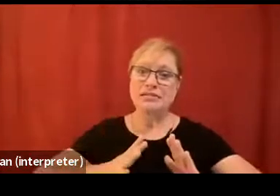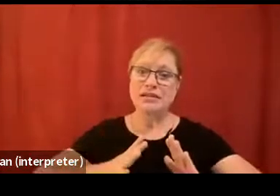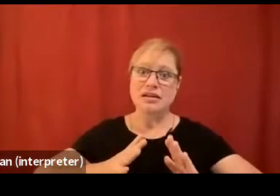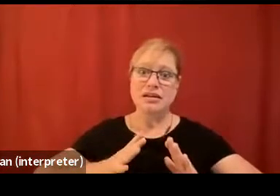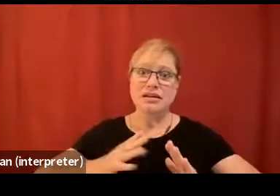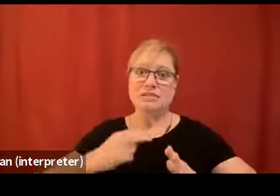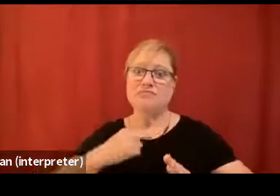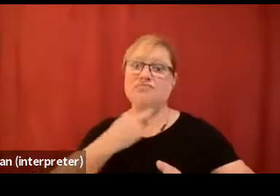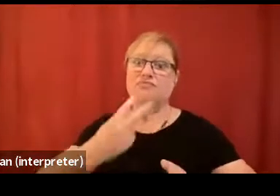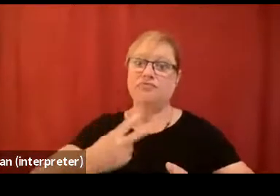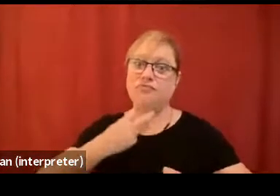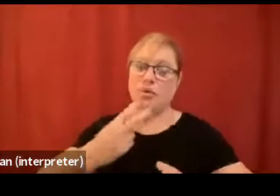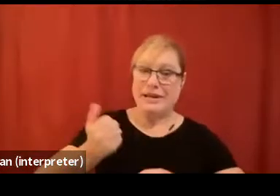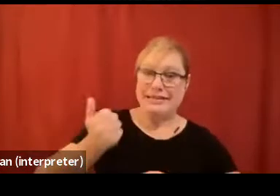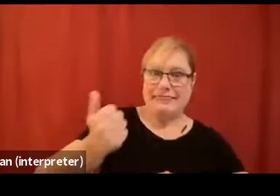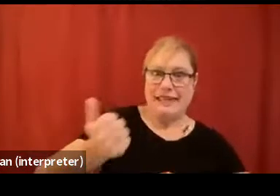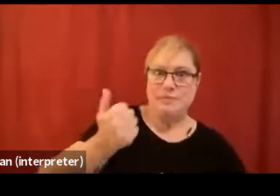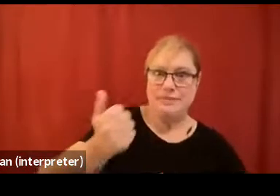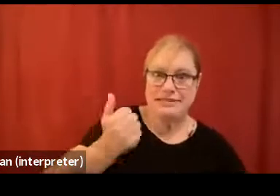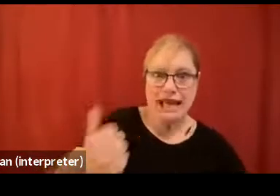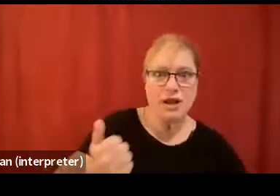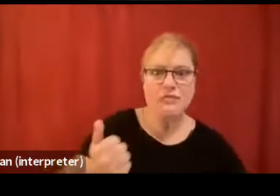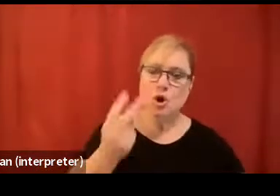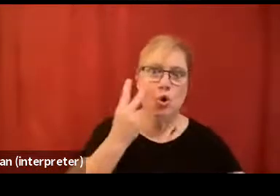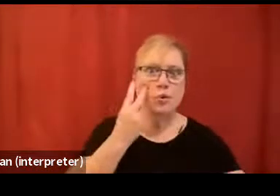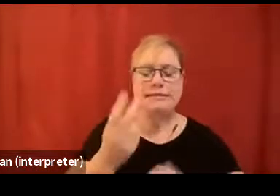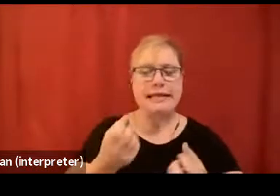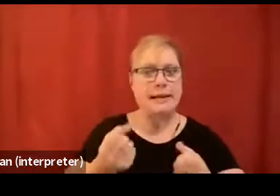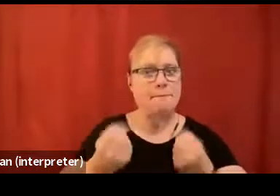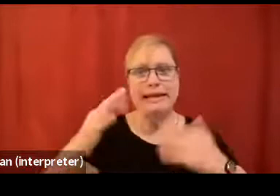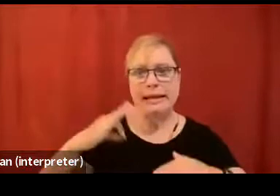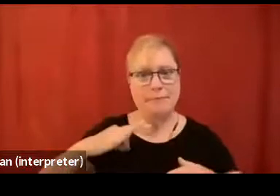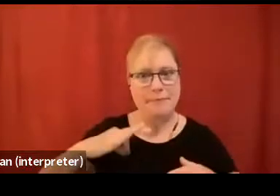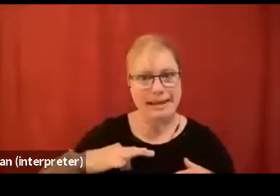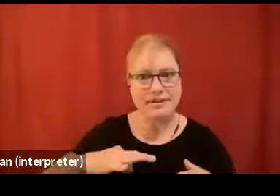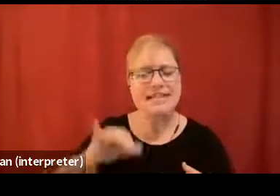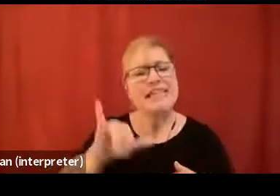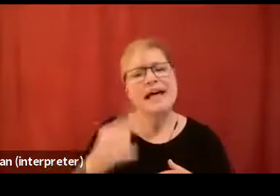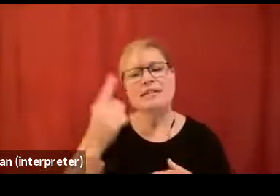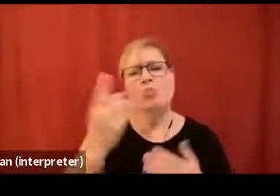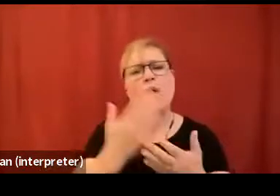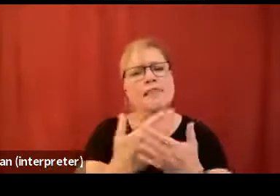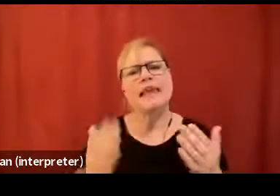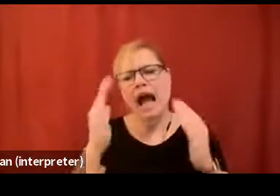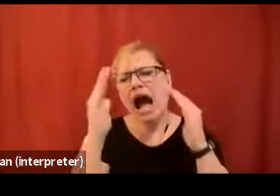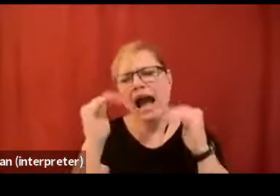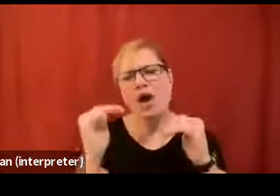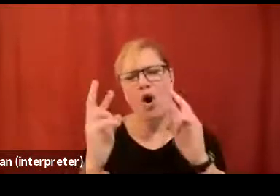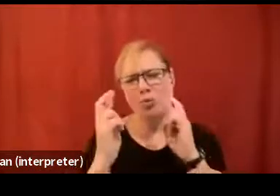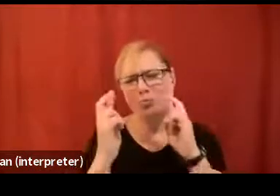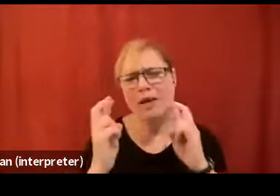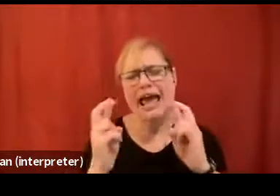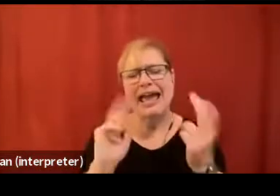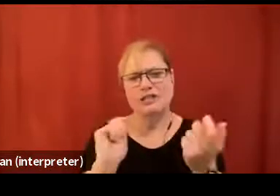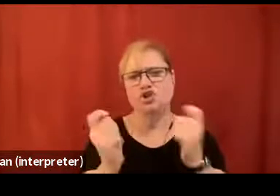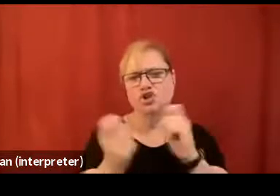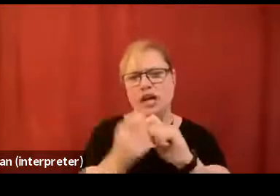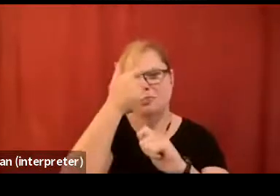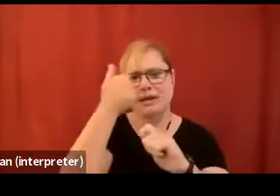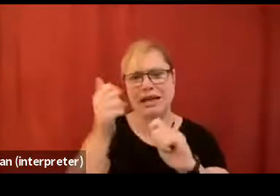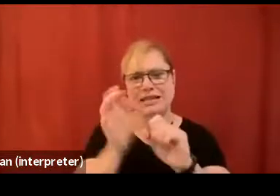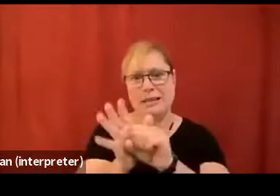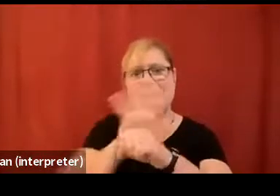benefits, and we have that at a global level. So that would be one of the things that I hope has changed due to the pandemic.